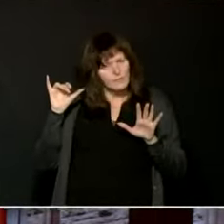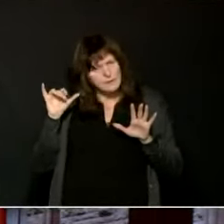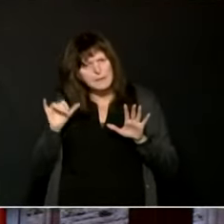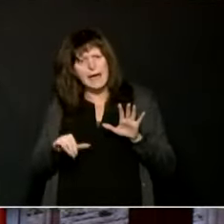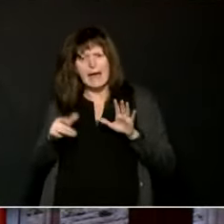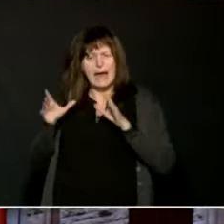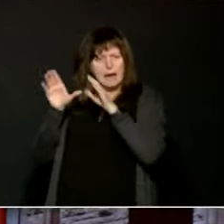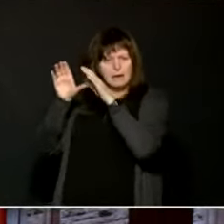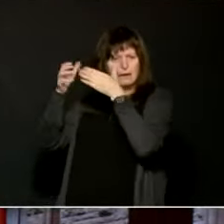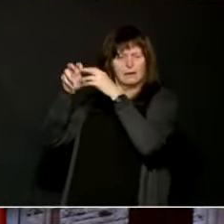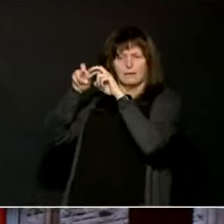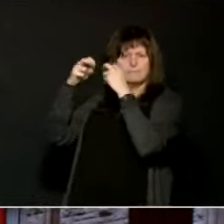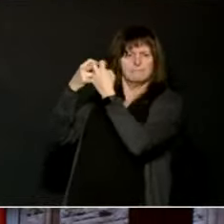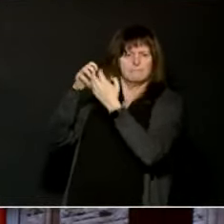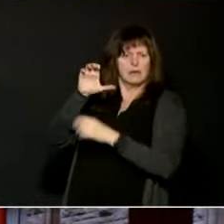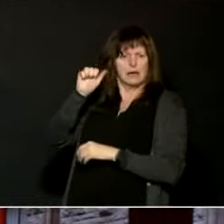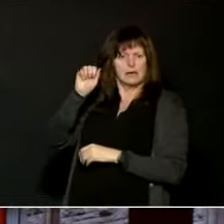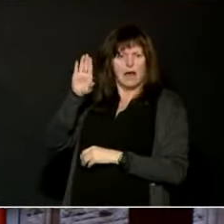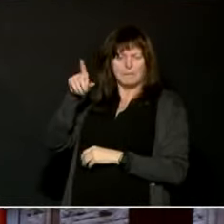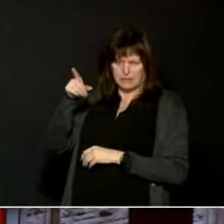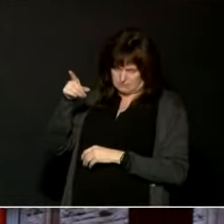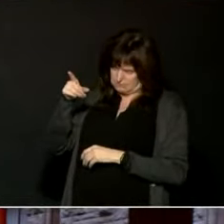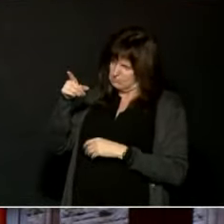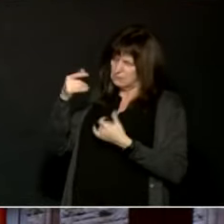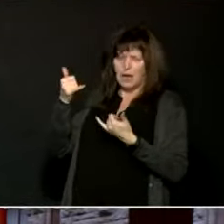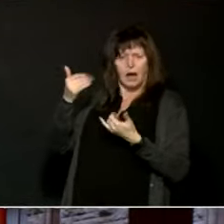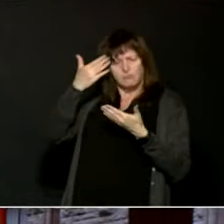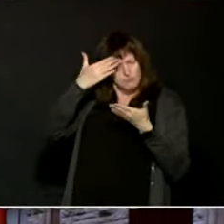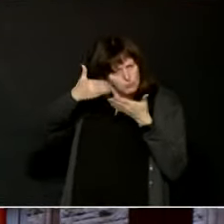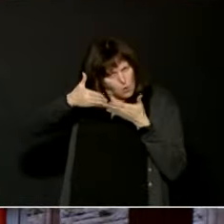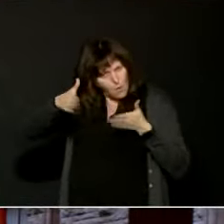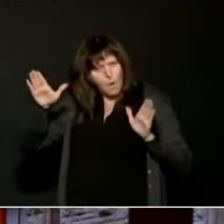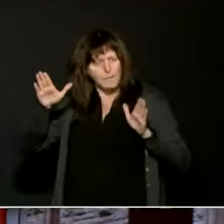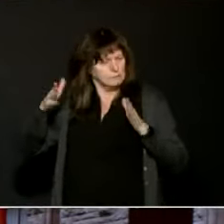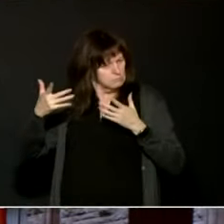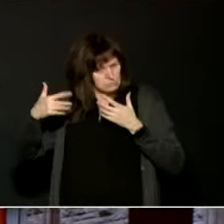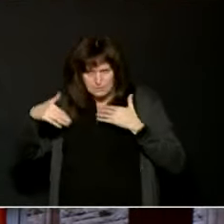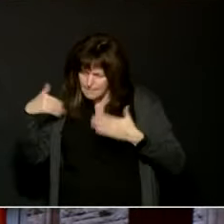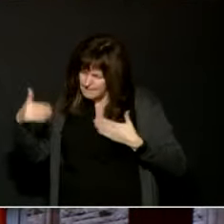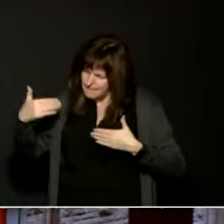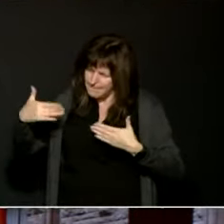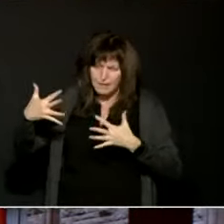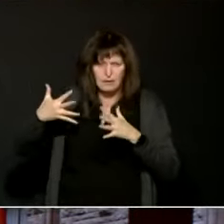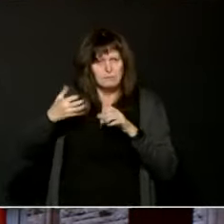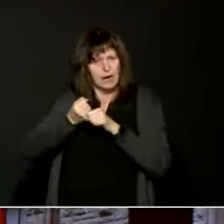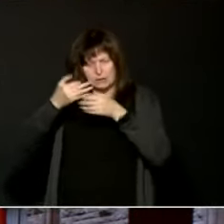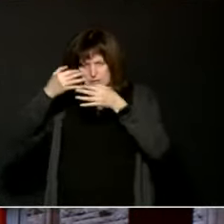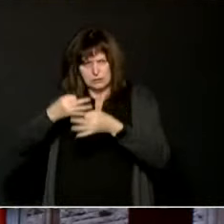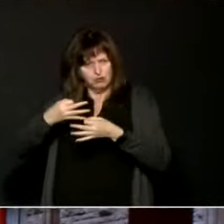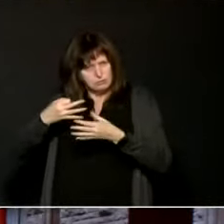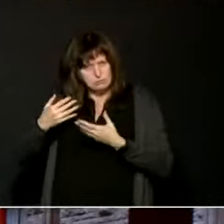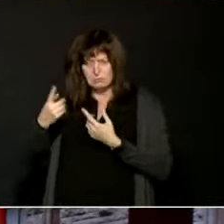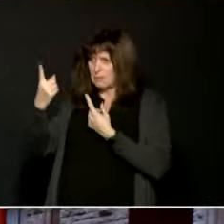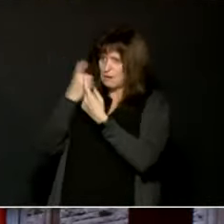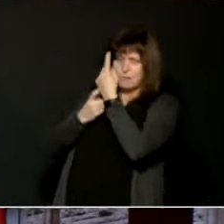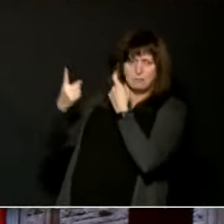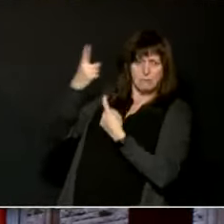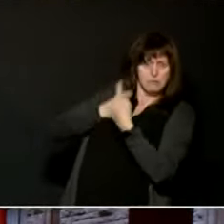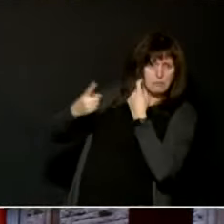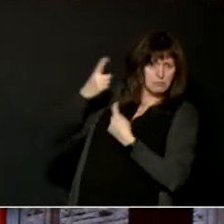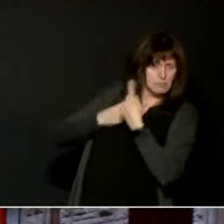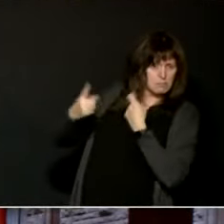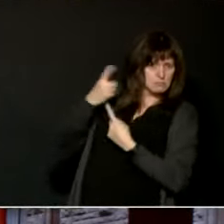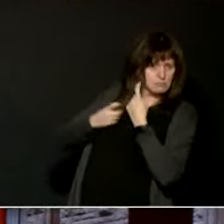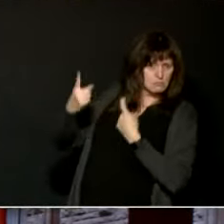very open to hearing updates very rapidly, and they're asking us about situations too. So the cabinet ministers